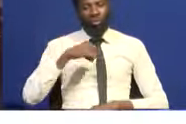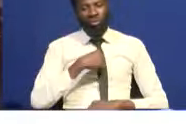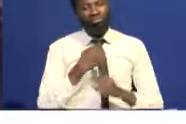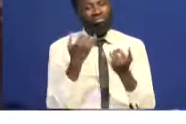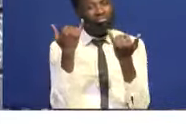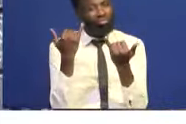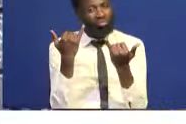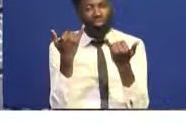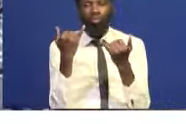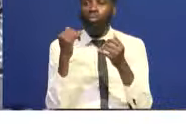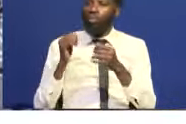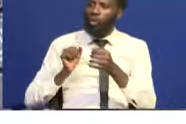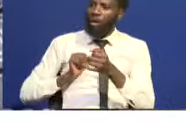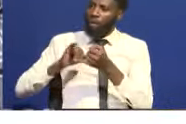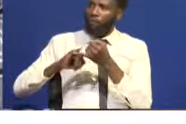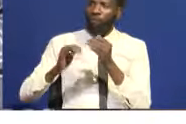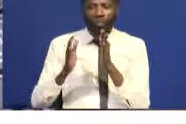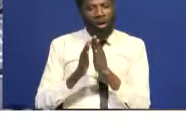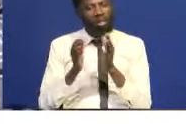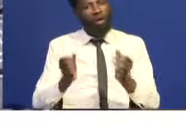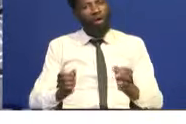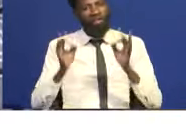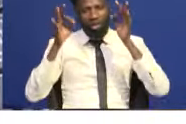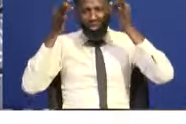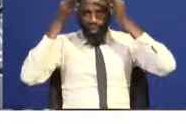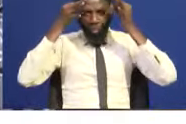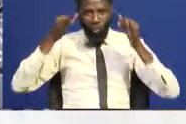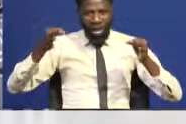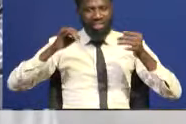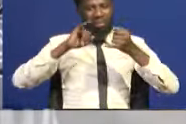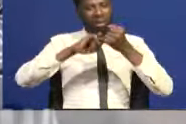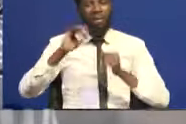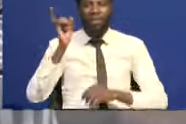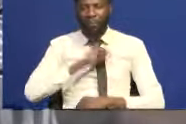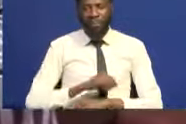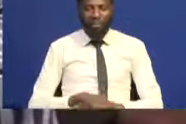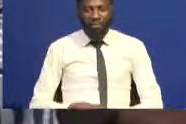na bibi yangu. For KBC Channel 1, I am Jael Wakesho.